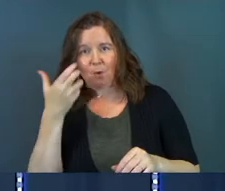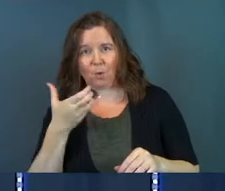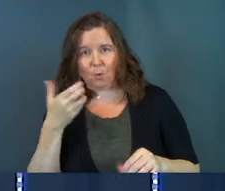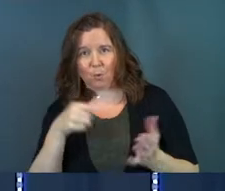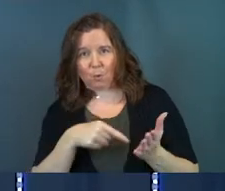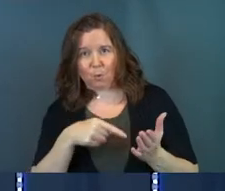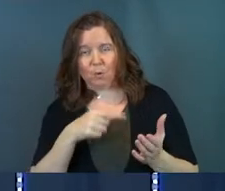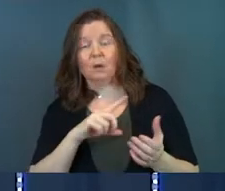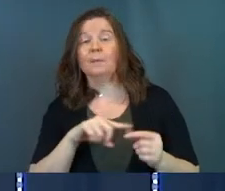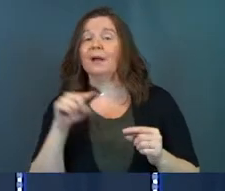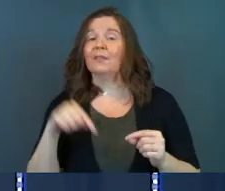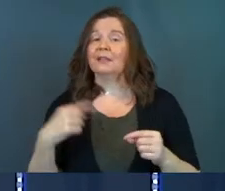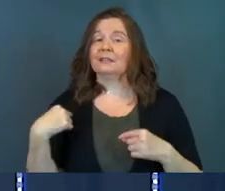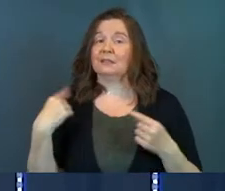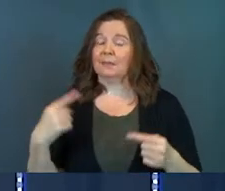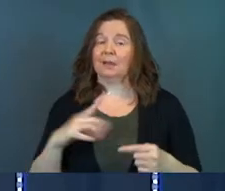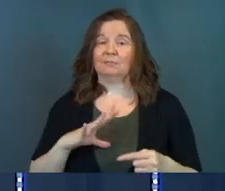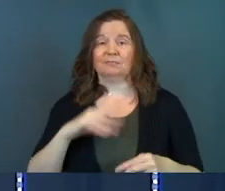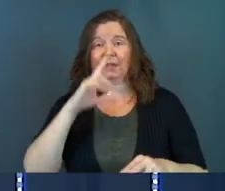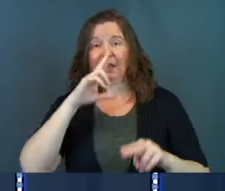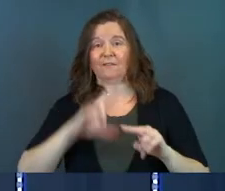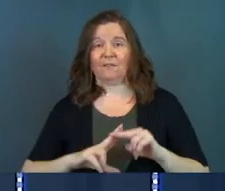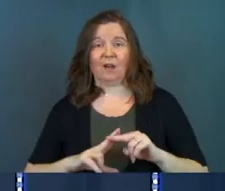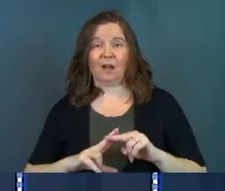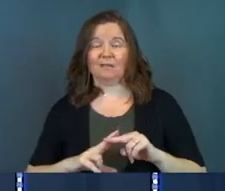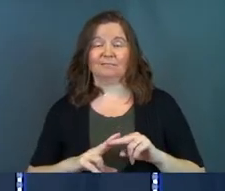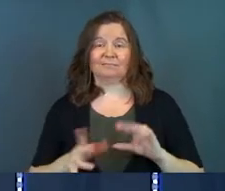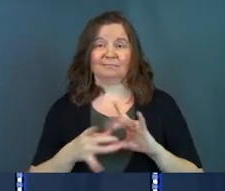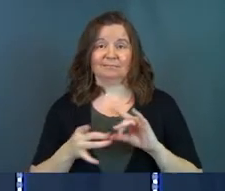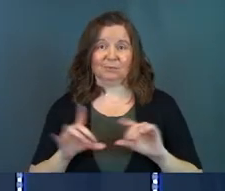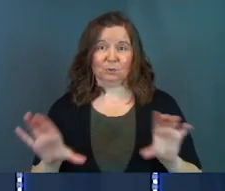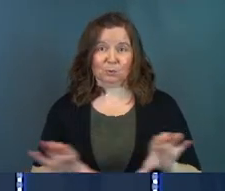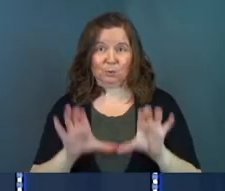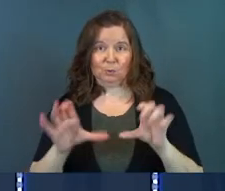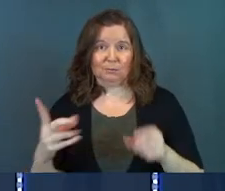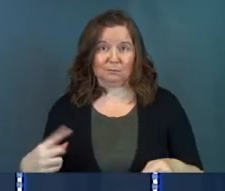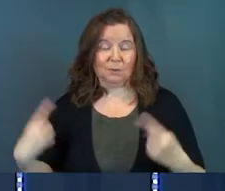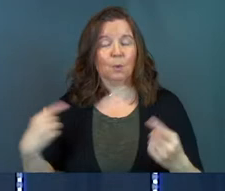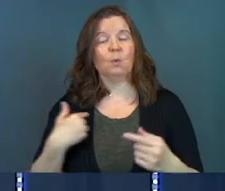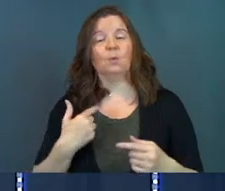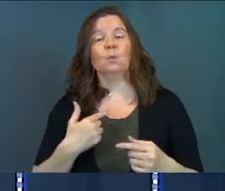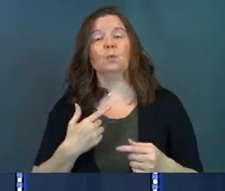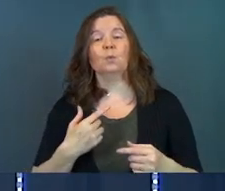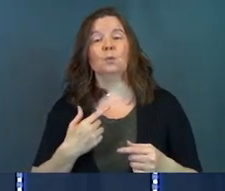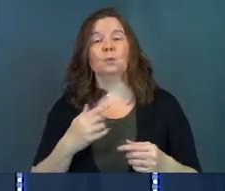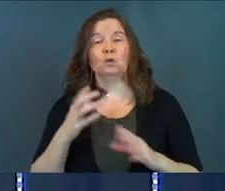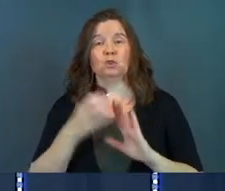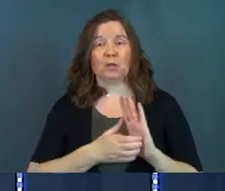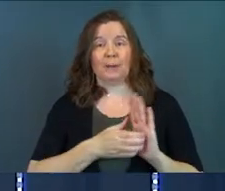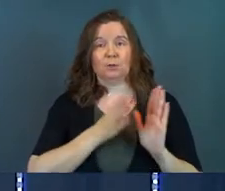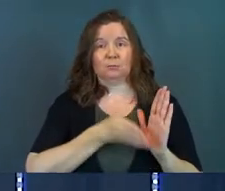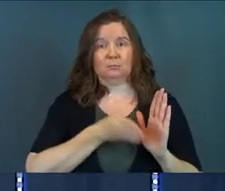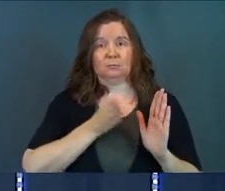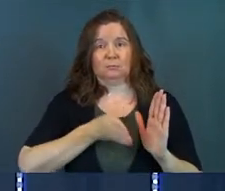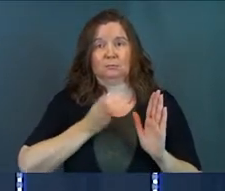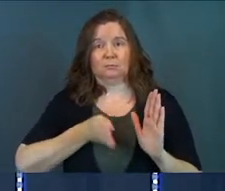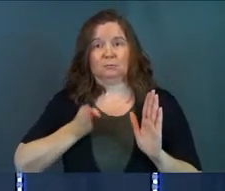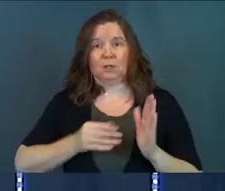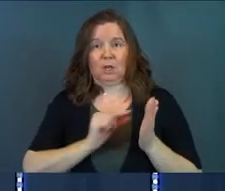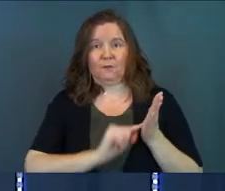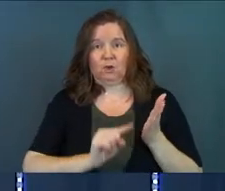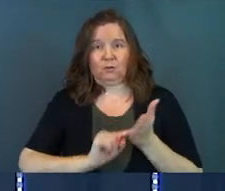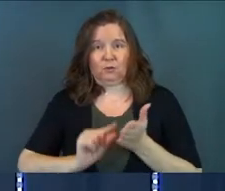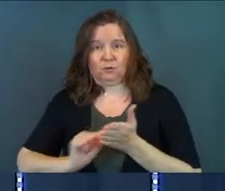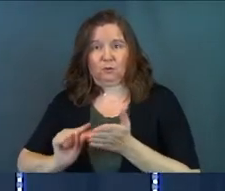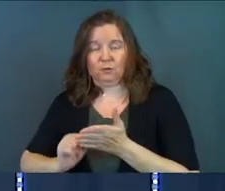smartphone. But this has been a super fun series to be doing. We are going chapter by chapter, verse by verse, through